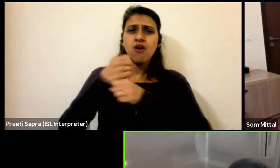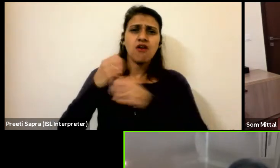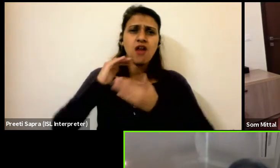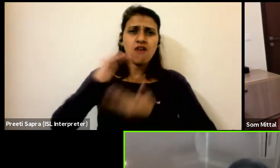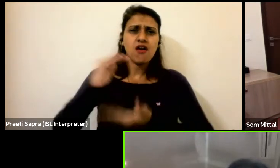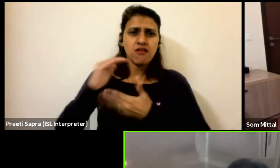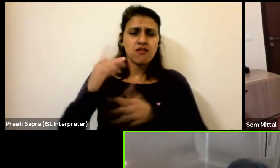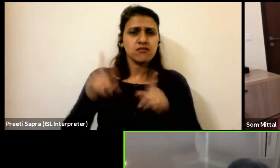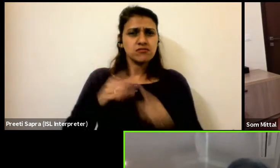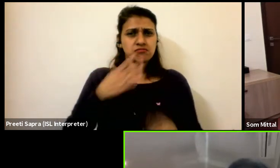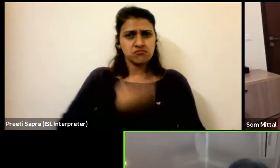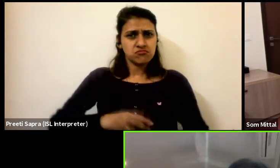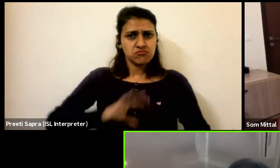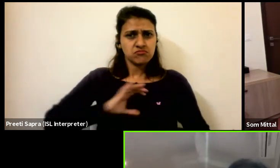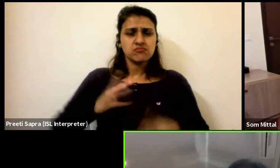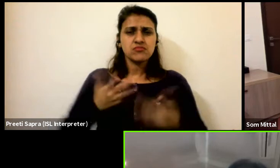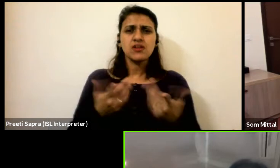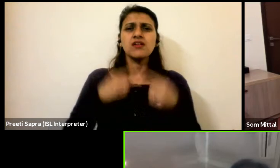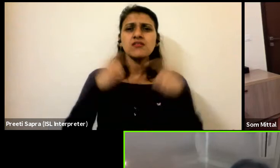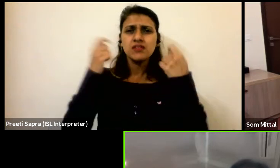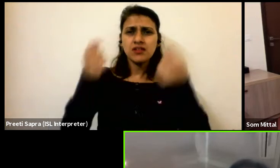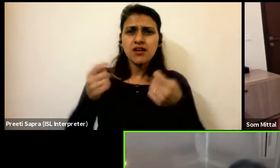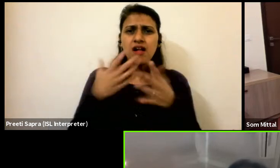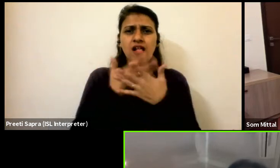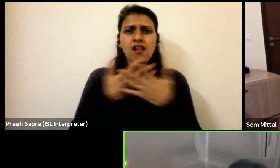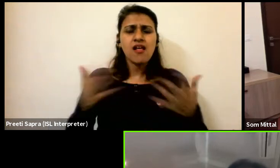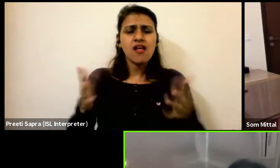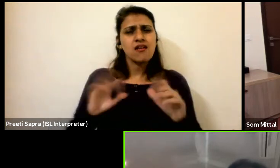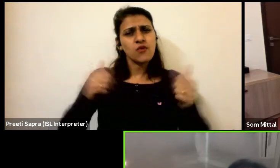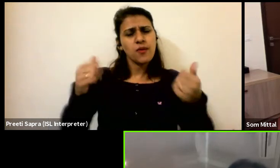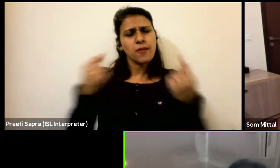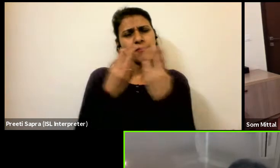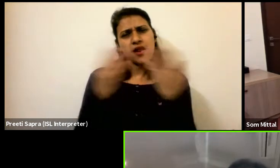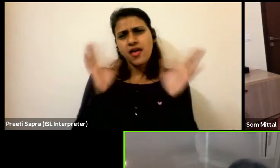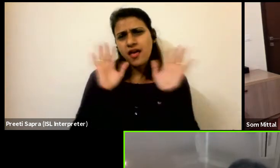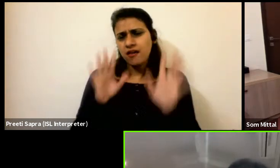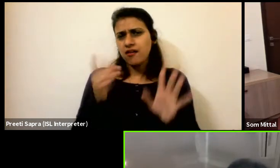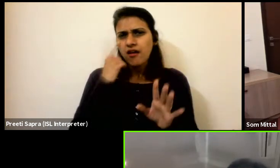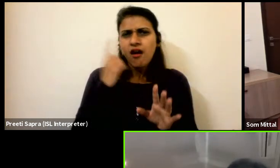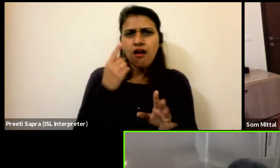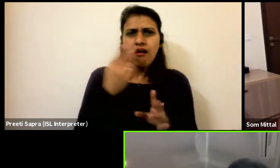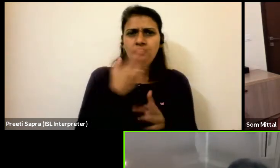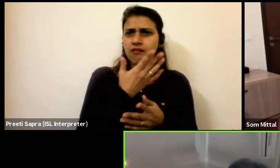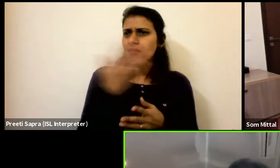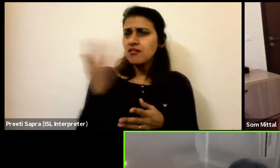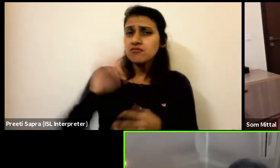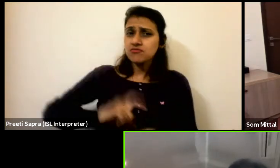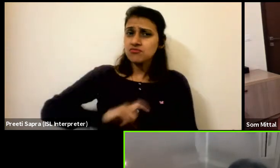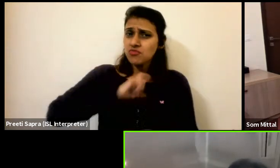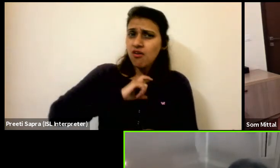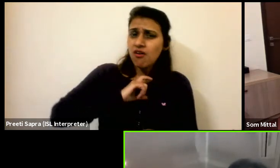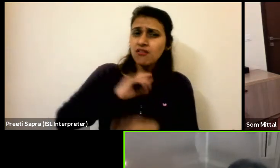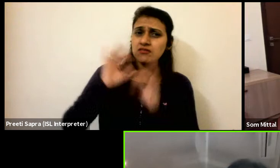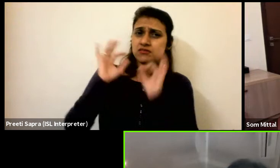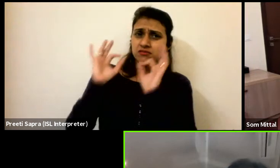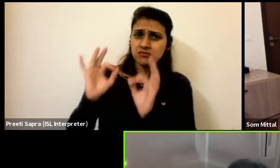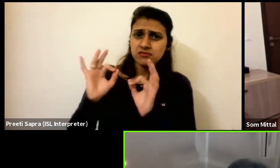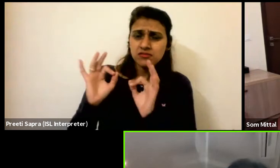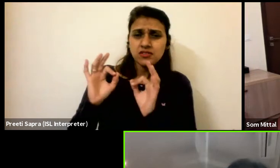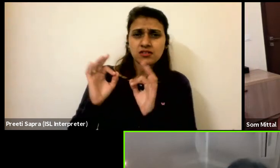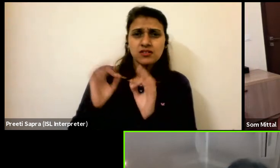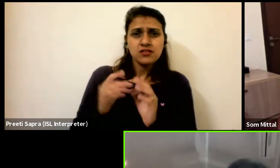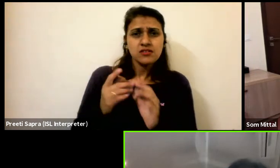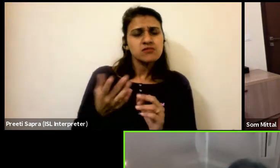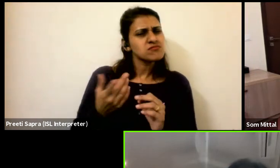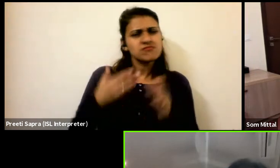actually climbing the Everest. When I look at all of those people and I look at their self-confidence and the kind of ceilings they